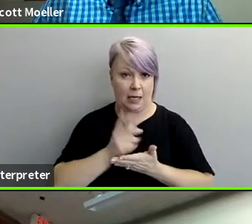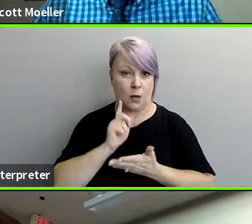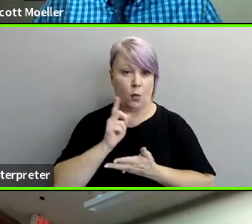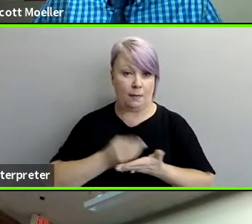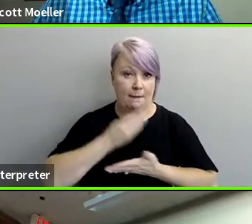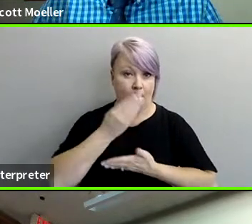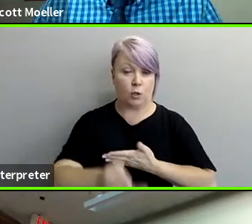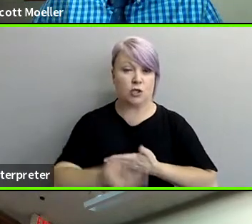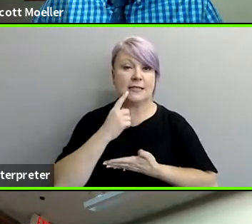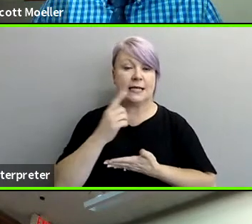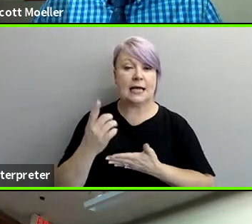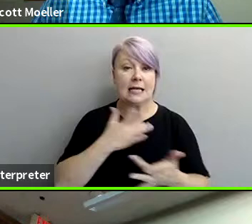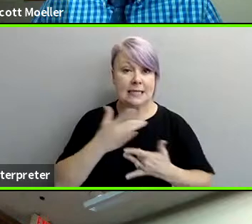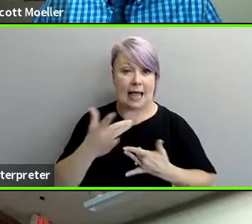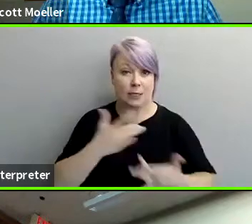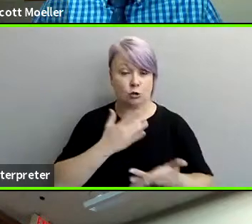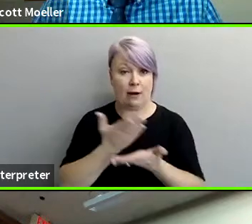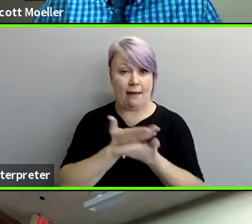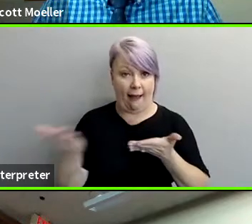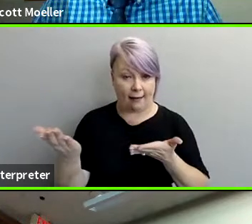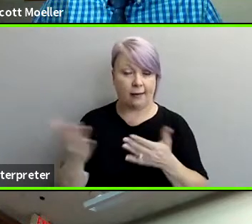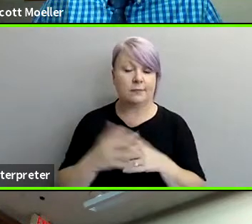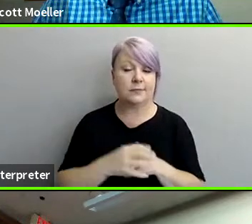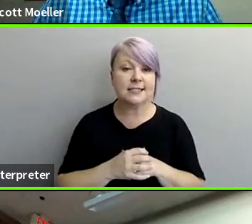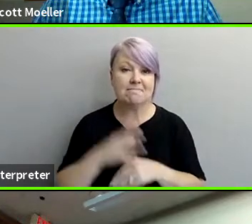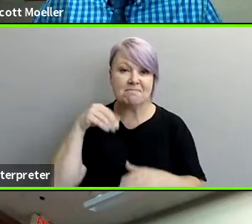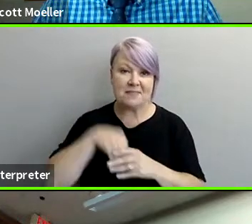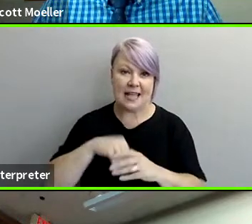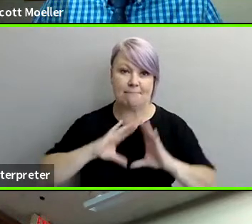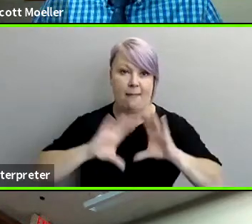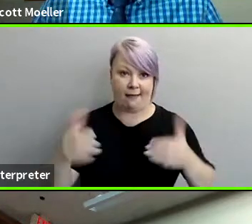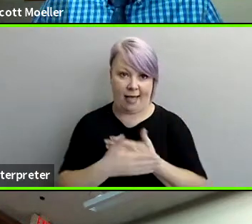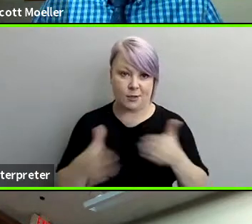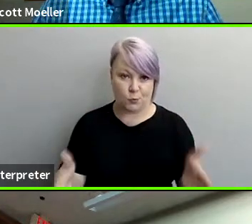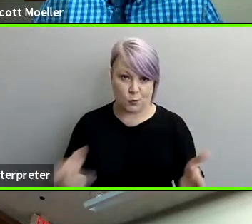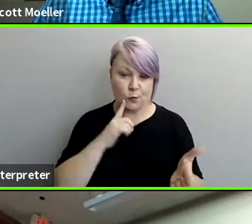items in their social skills sensory area within my classroom.